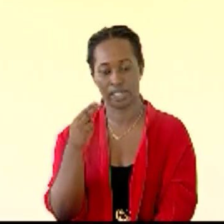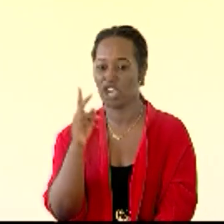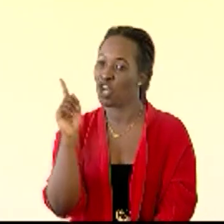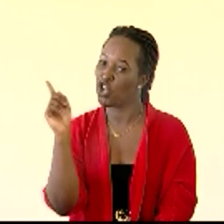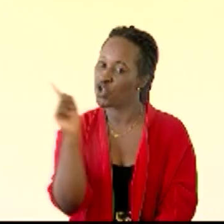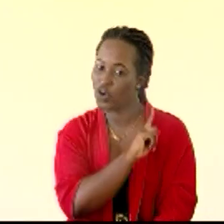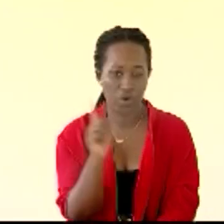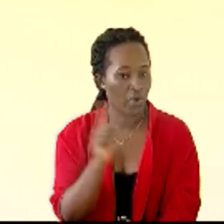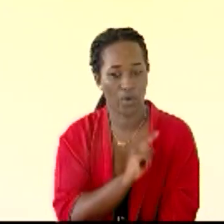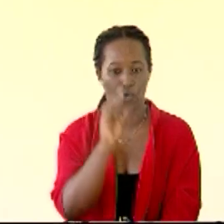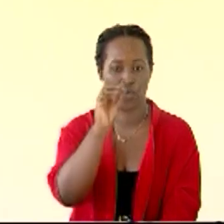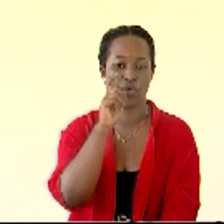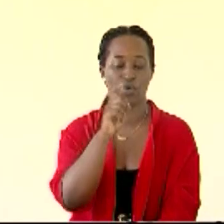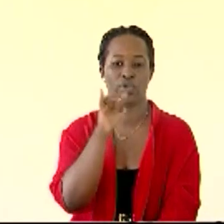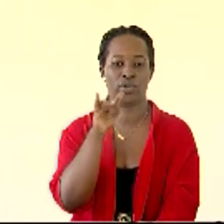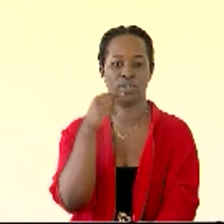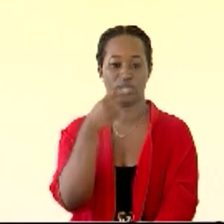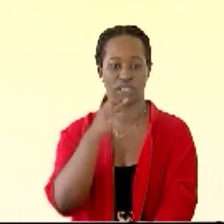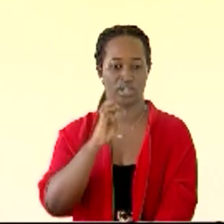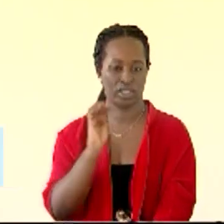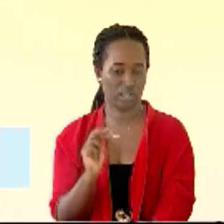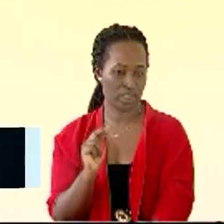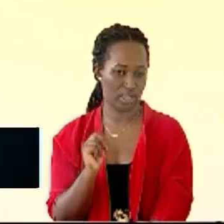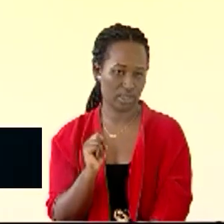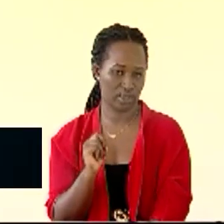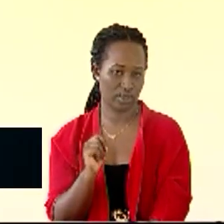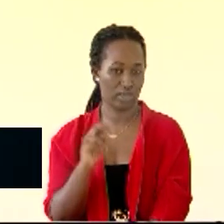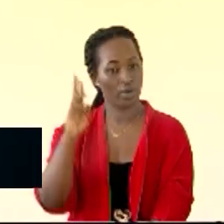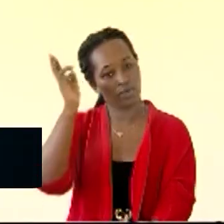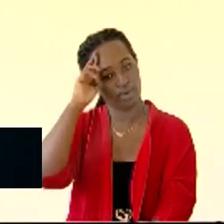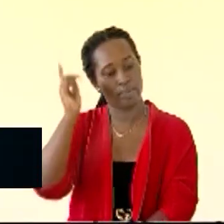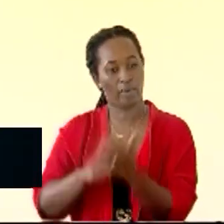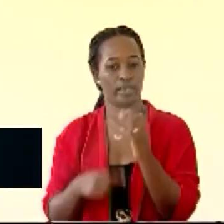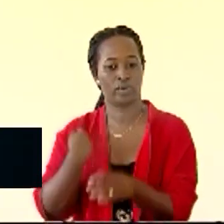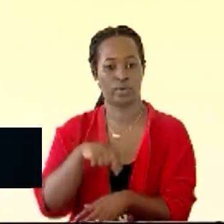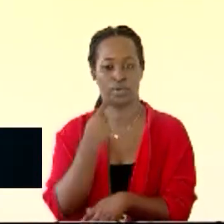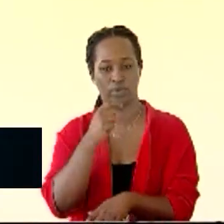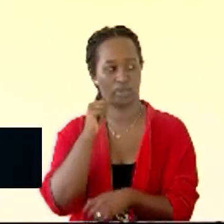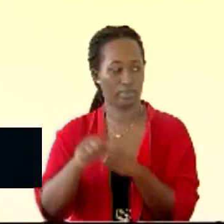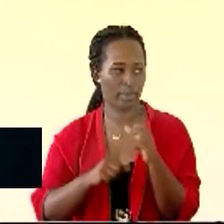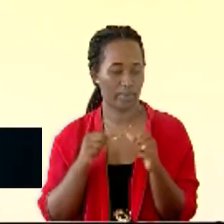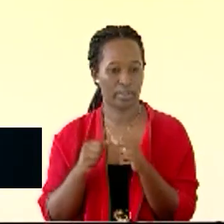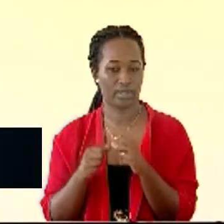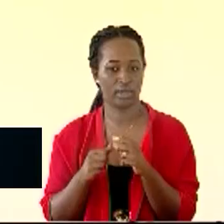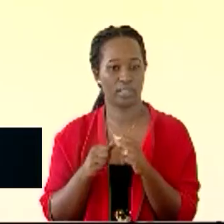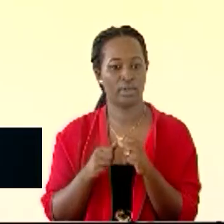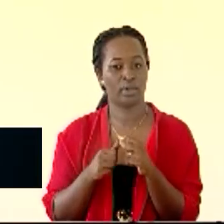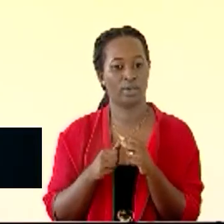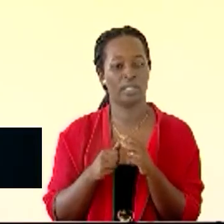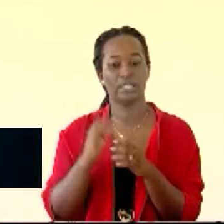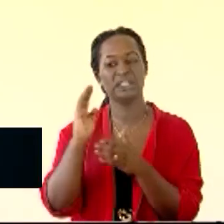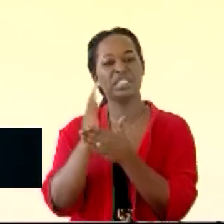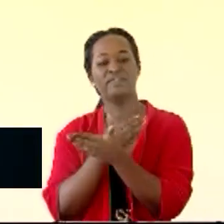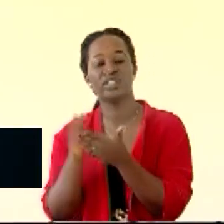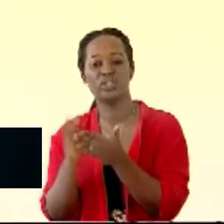why we hardly can find this region pigmented. Remember what we talked about, compartmentalization, division